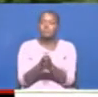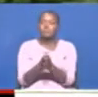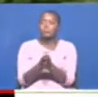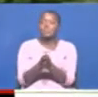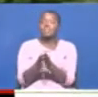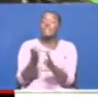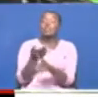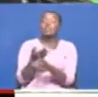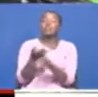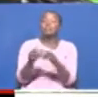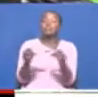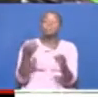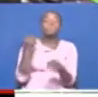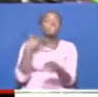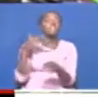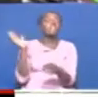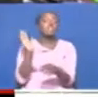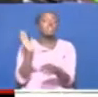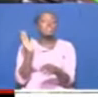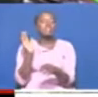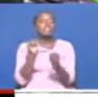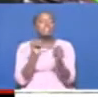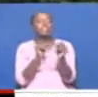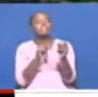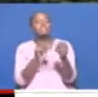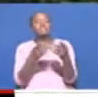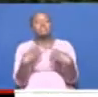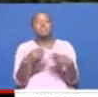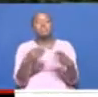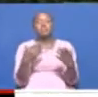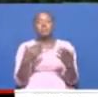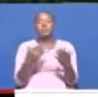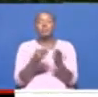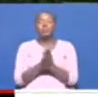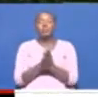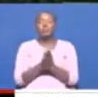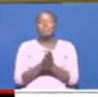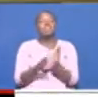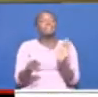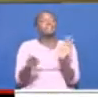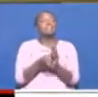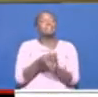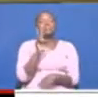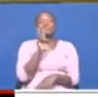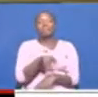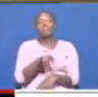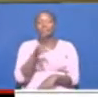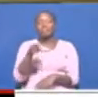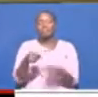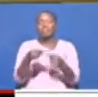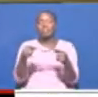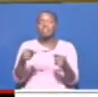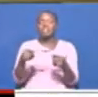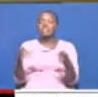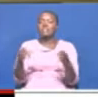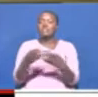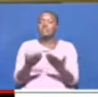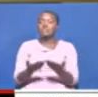nonetheless denied the claims, accusing the residents of malice and ill motives against the company. Nasema sewerage hapa kuna